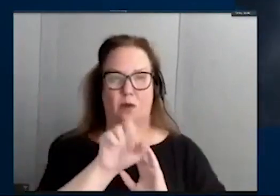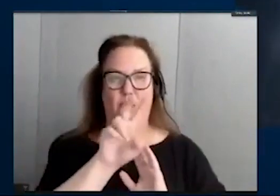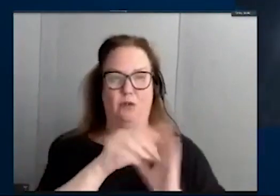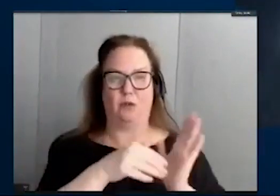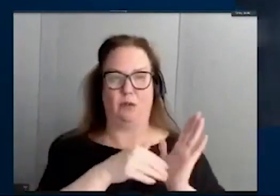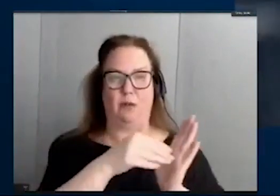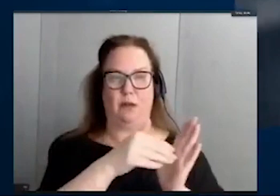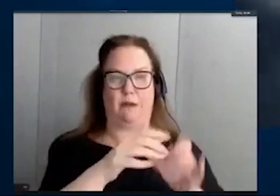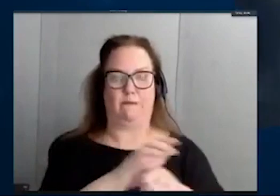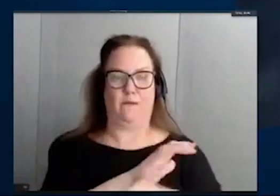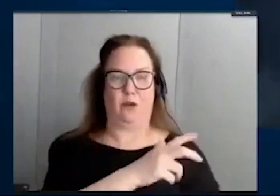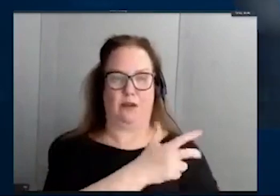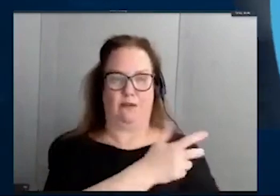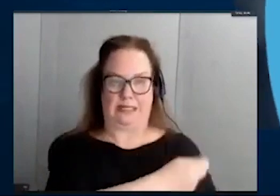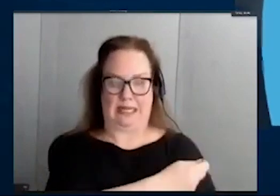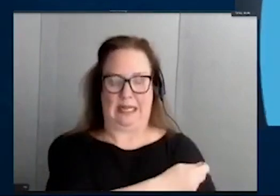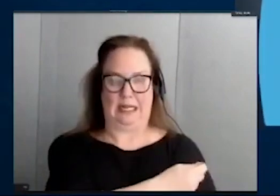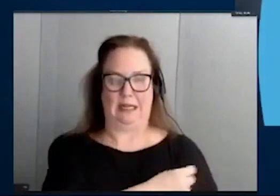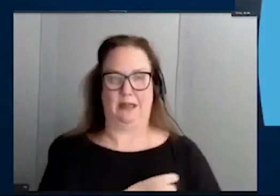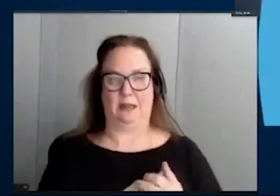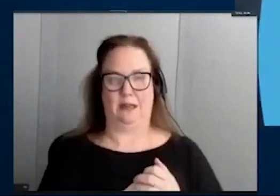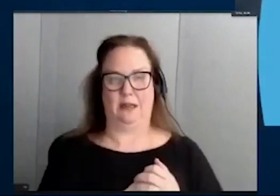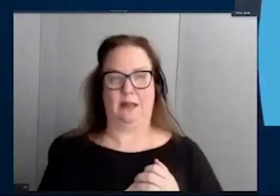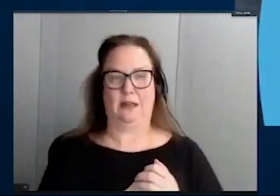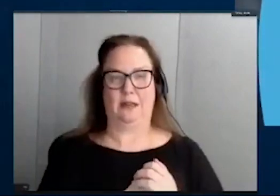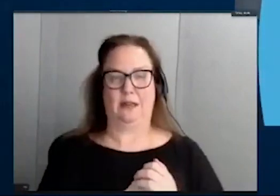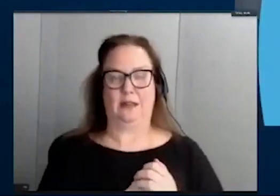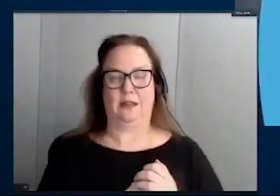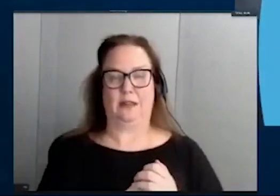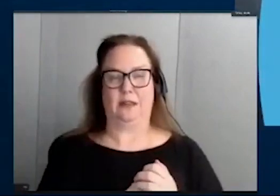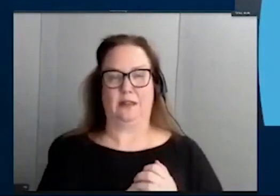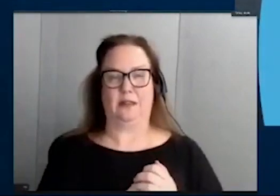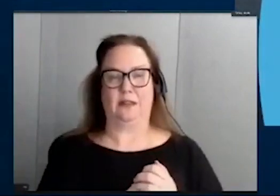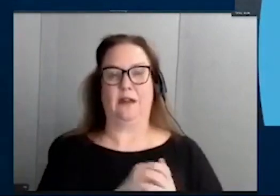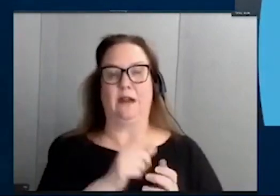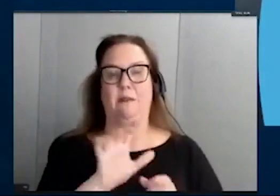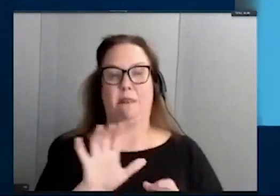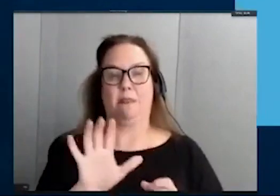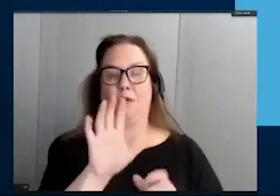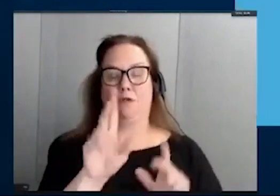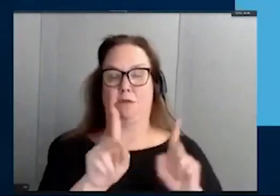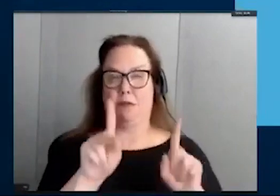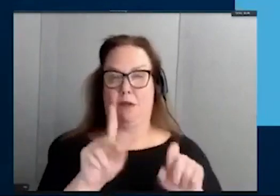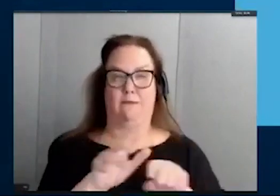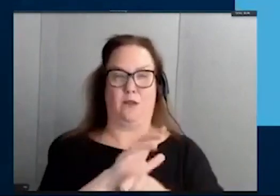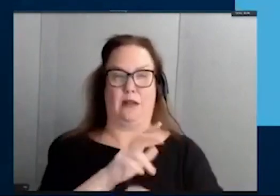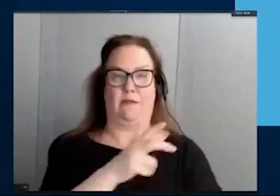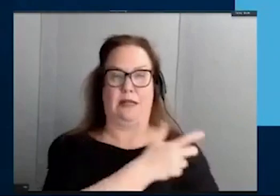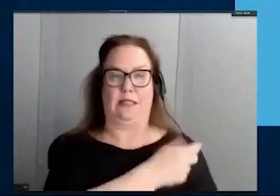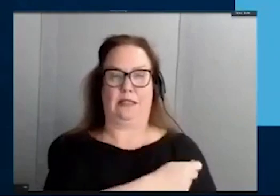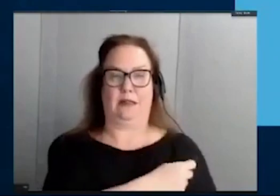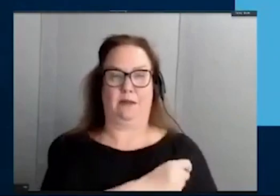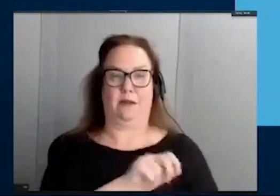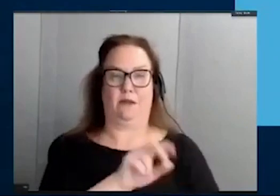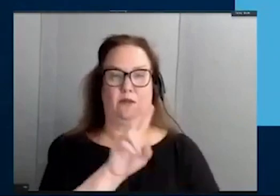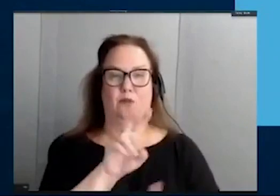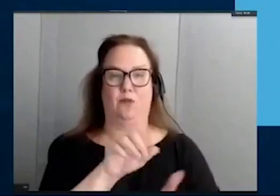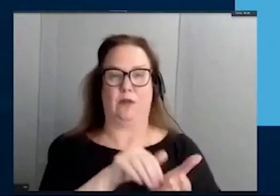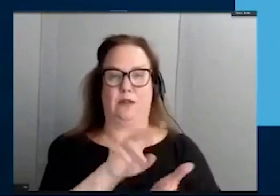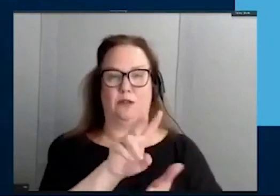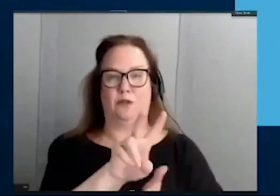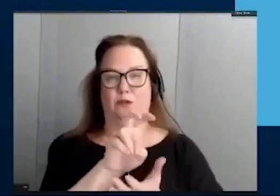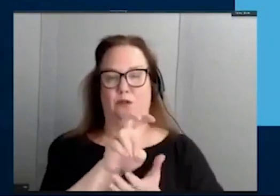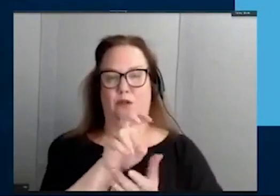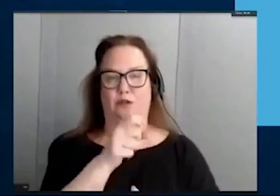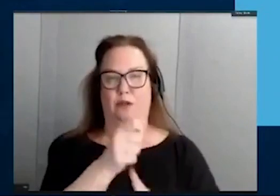were considered fully vaccinated. Of those individuals who were fully vaccinated, all right, you're looking at about 2,200 contracted